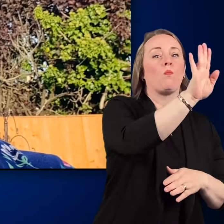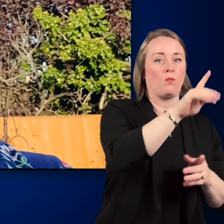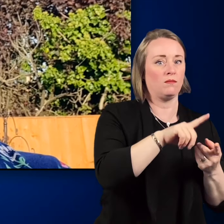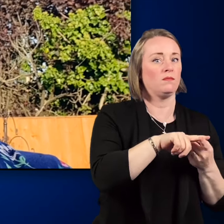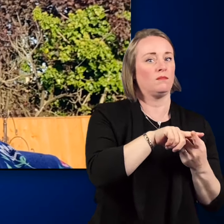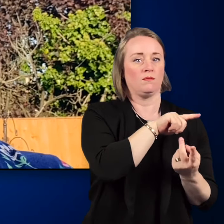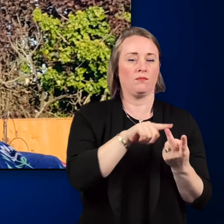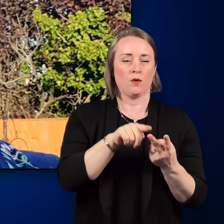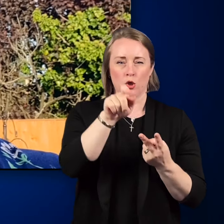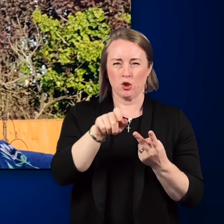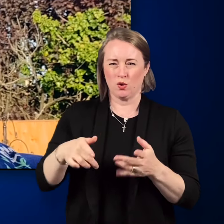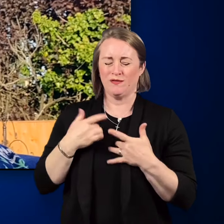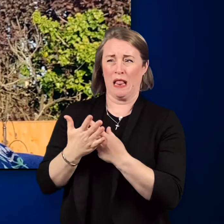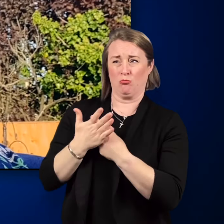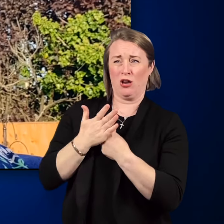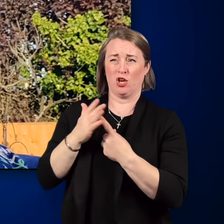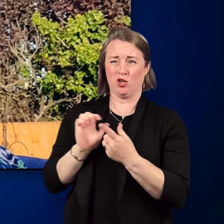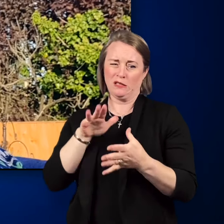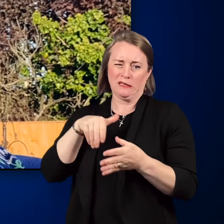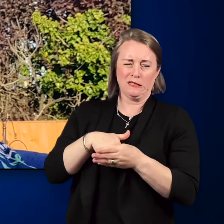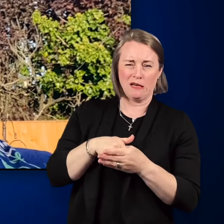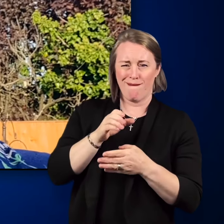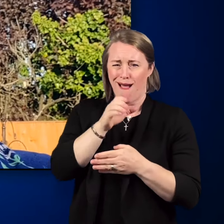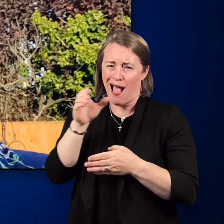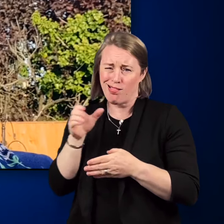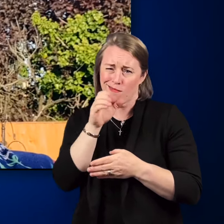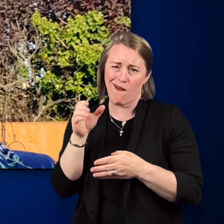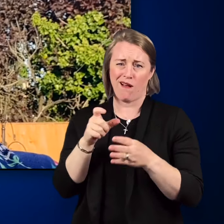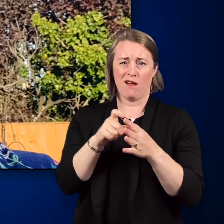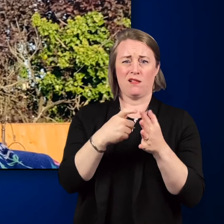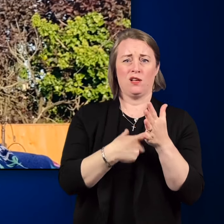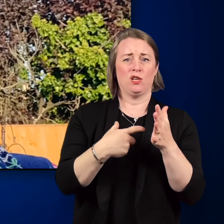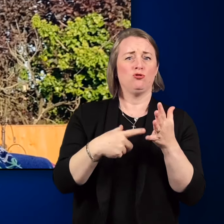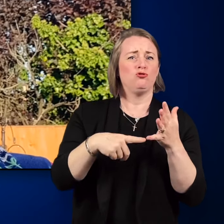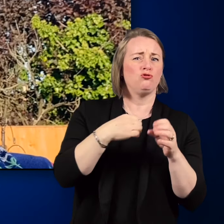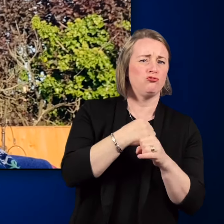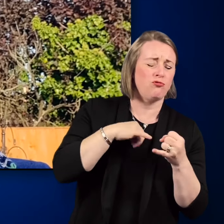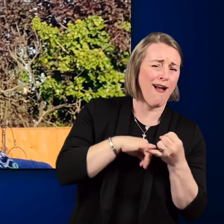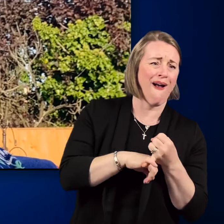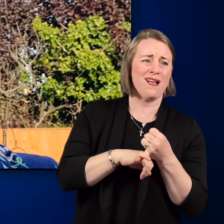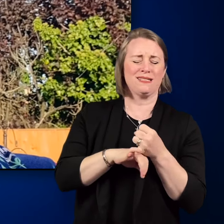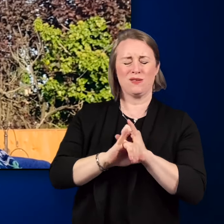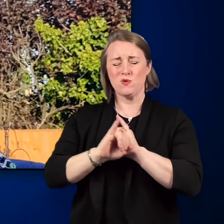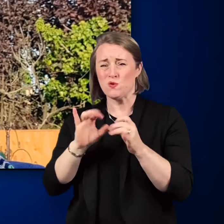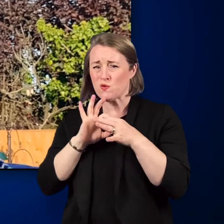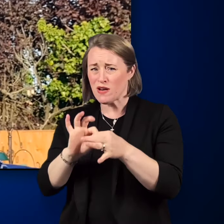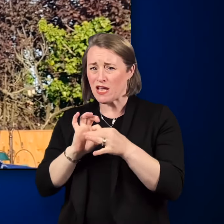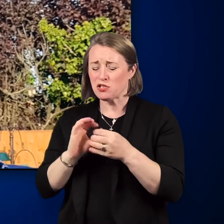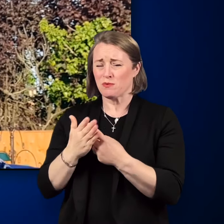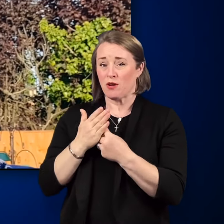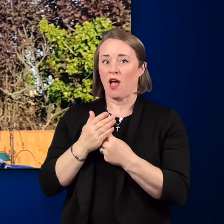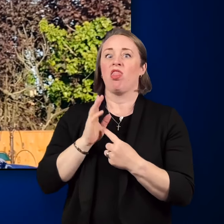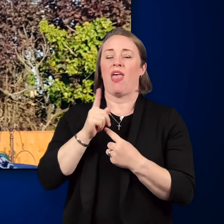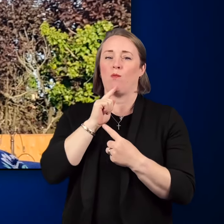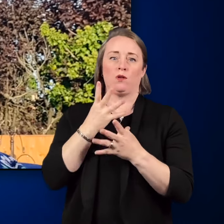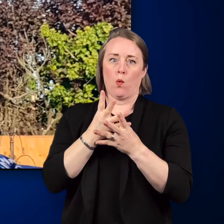acceptance by taking drugs, overindulging alcohol, get involved in unhealthy relationships would significantly reduce